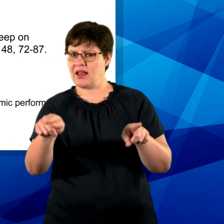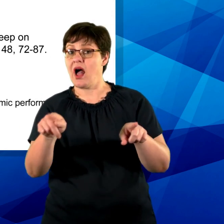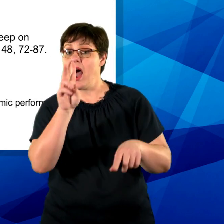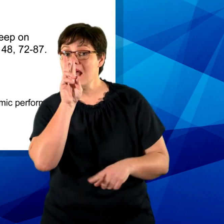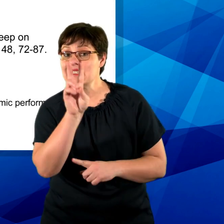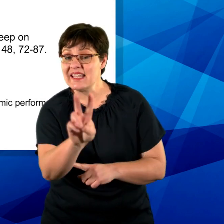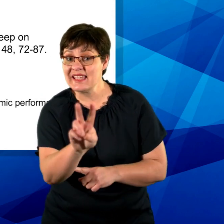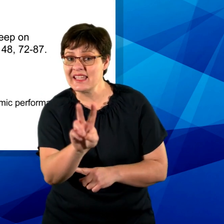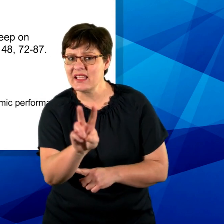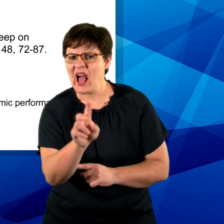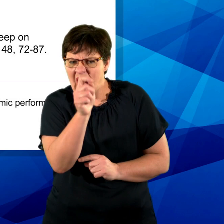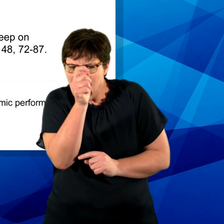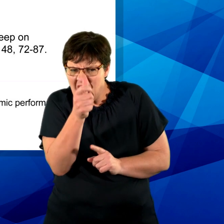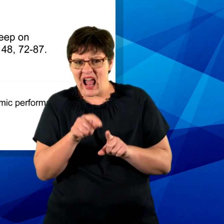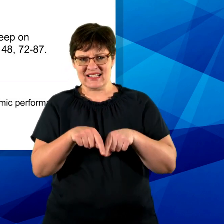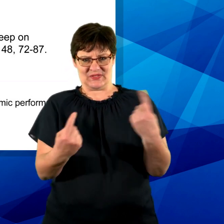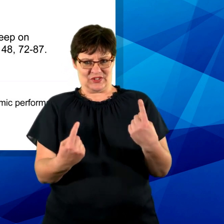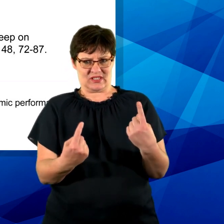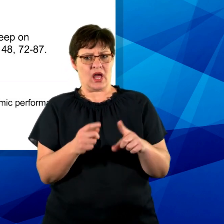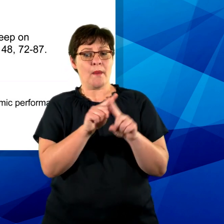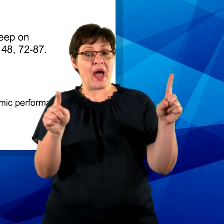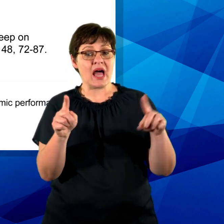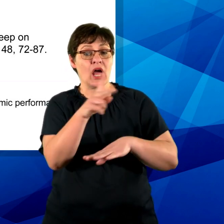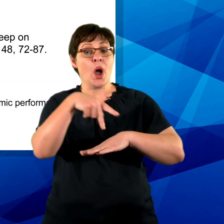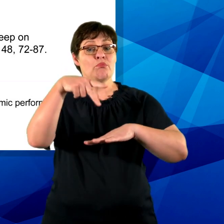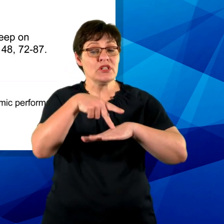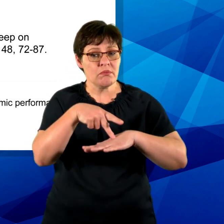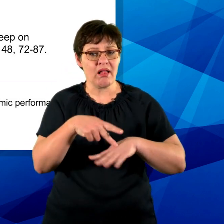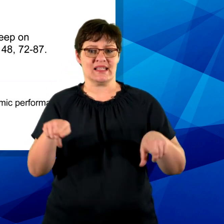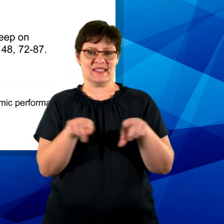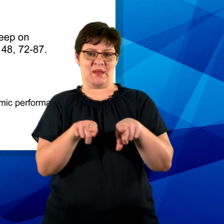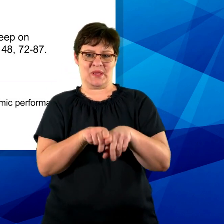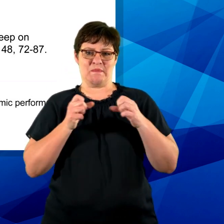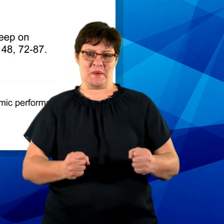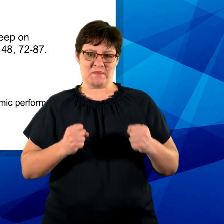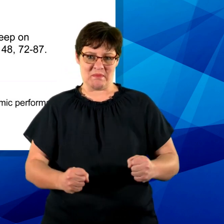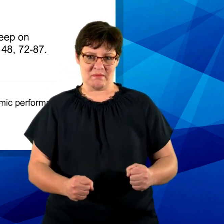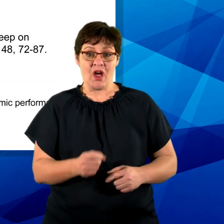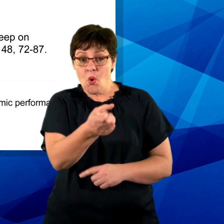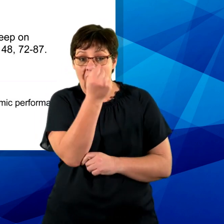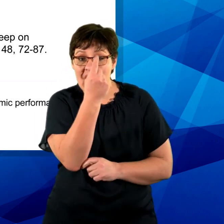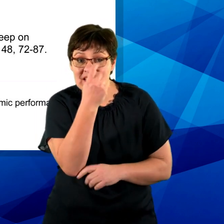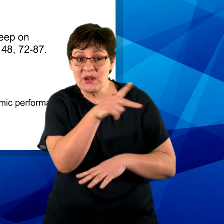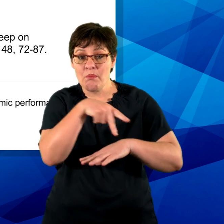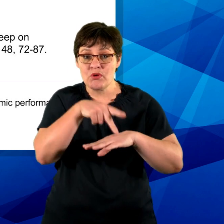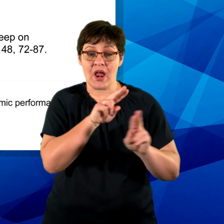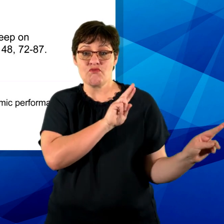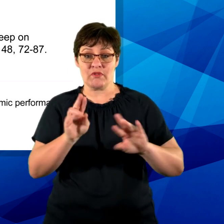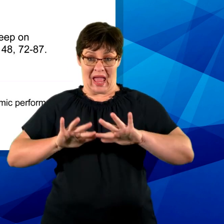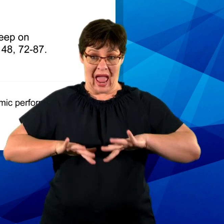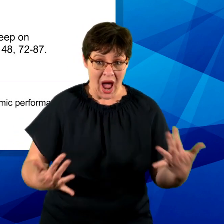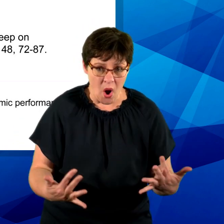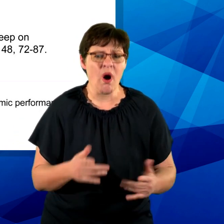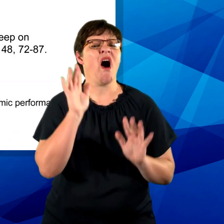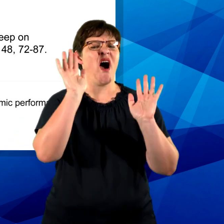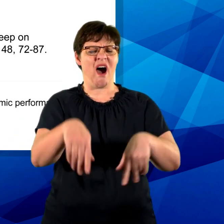As you can see, there are slight differences, but the principles are the same. When you understand the principles of referencing, it will